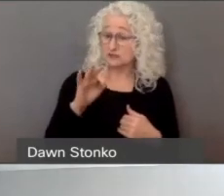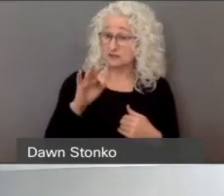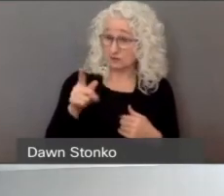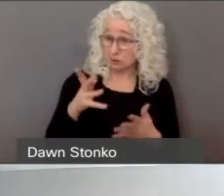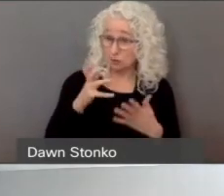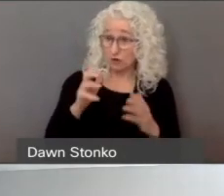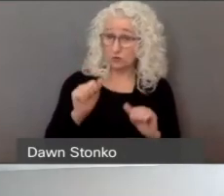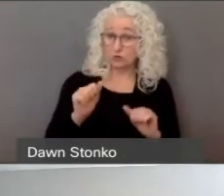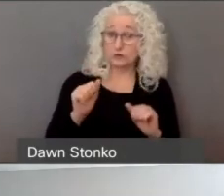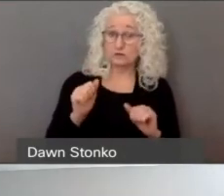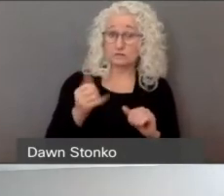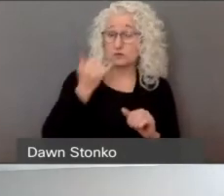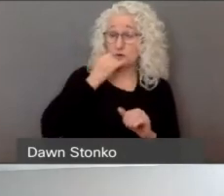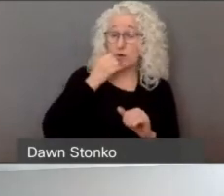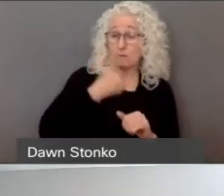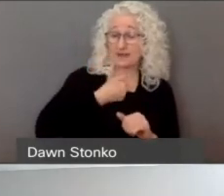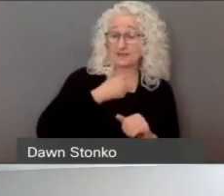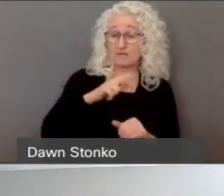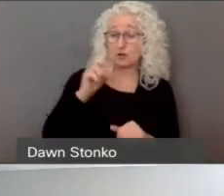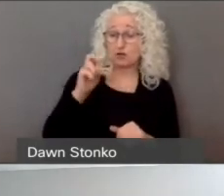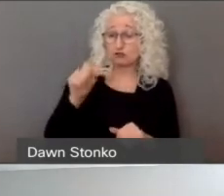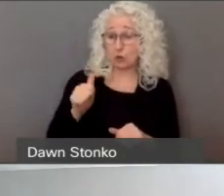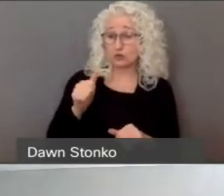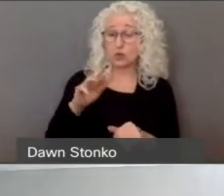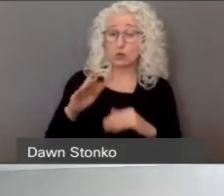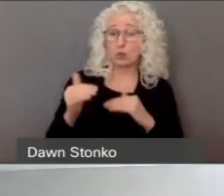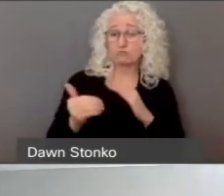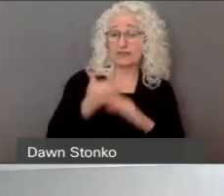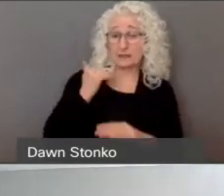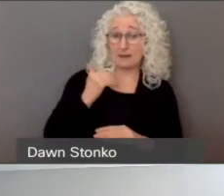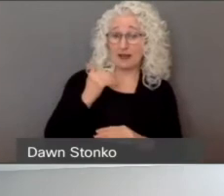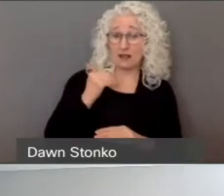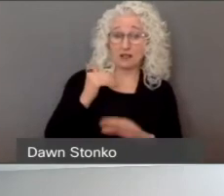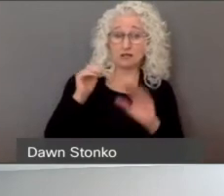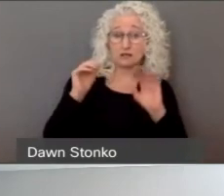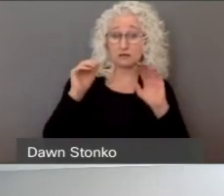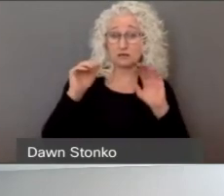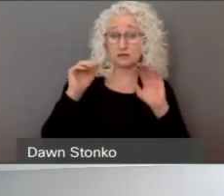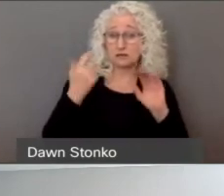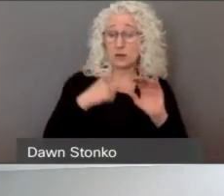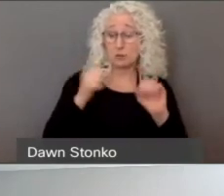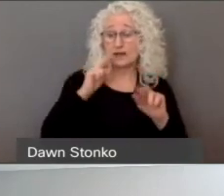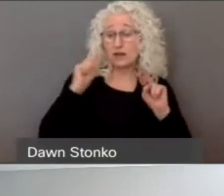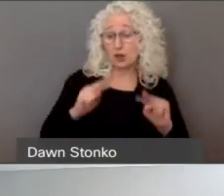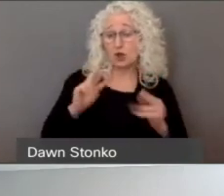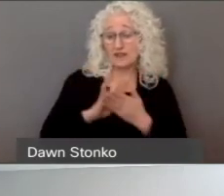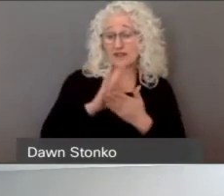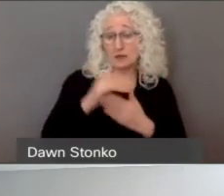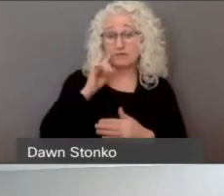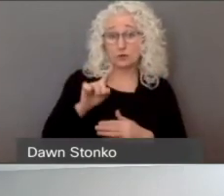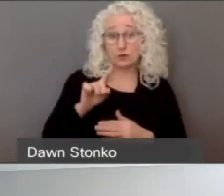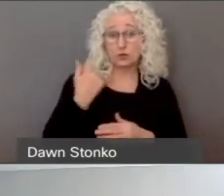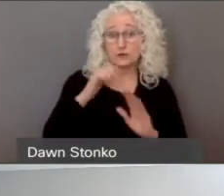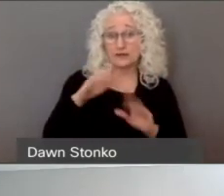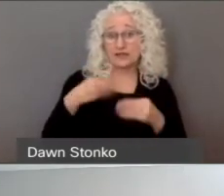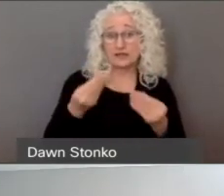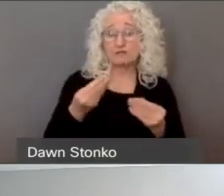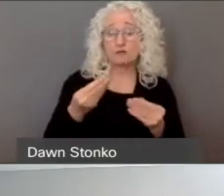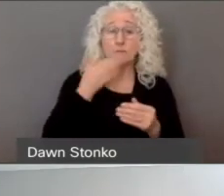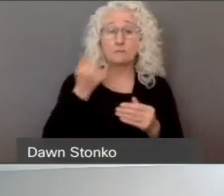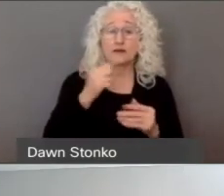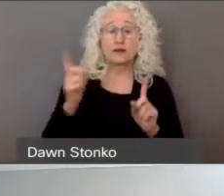give either Rosa or myself a call or send us an email, and we can take a look at the documents for you so we can give you a more concrete